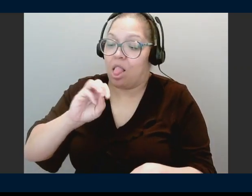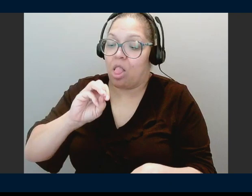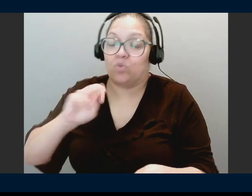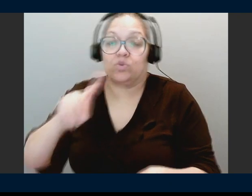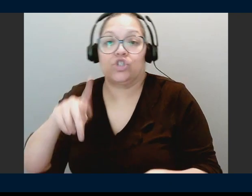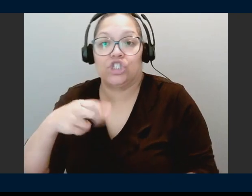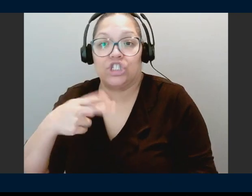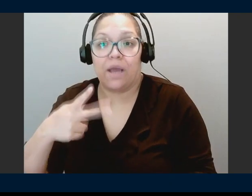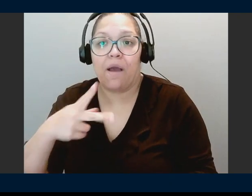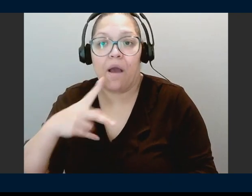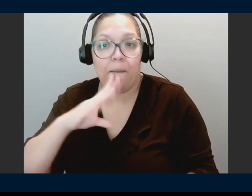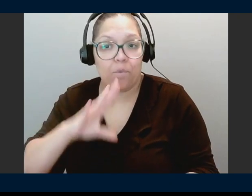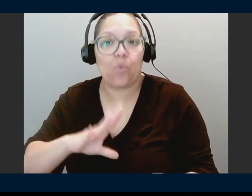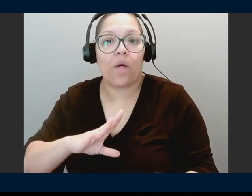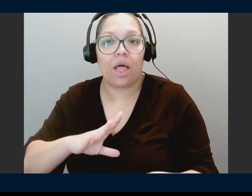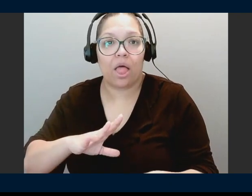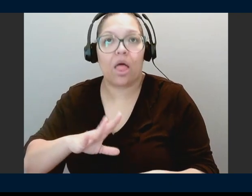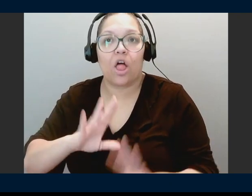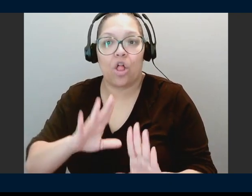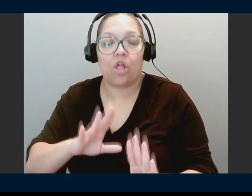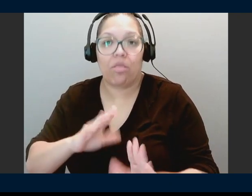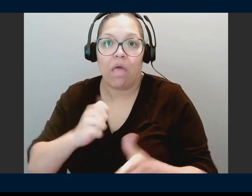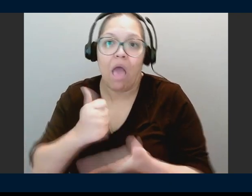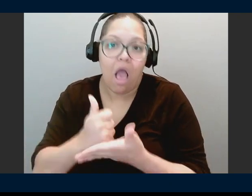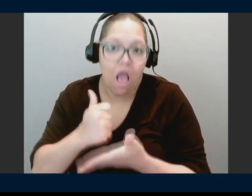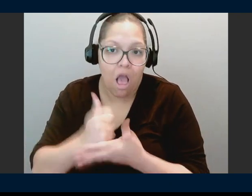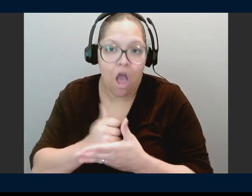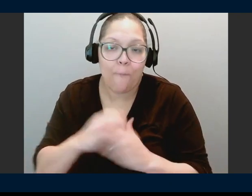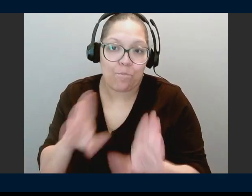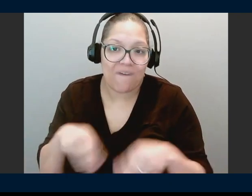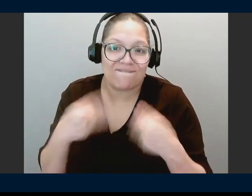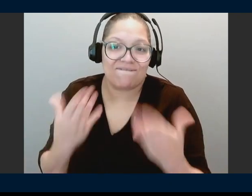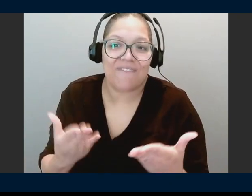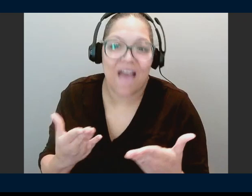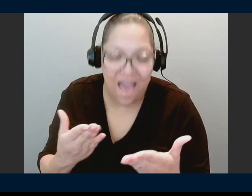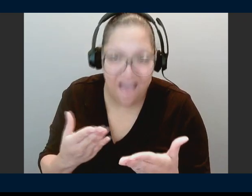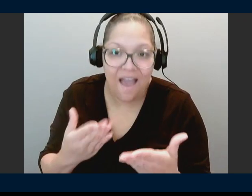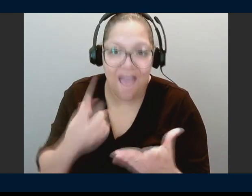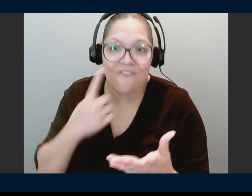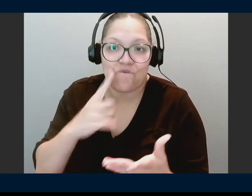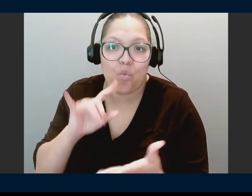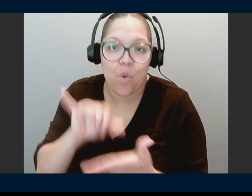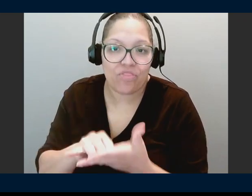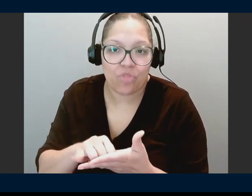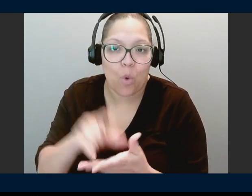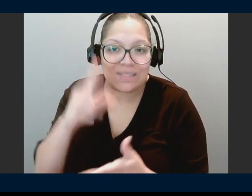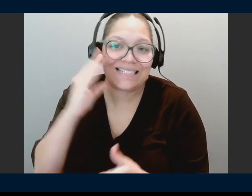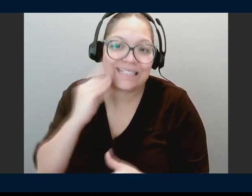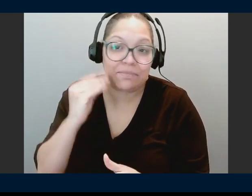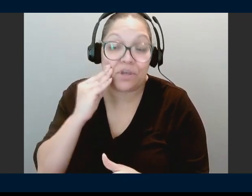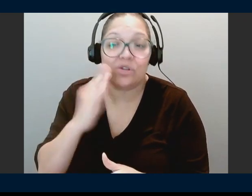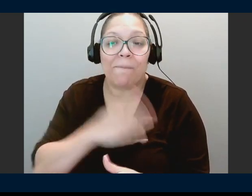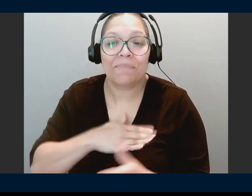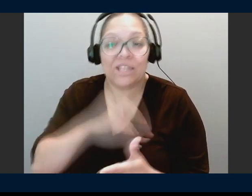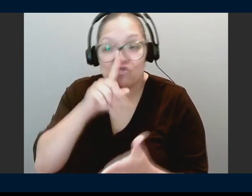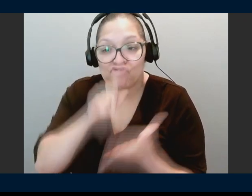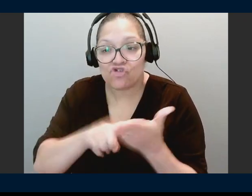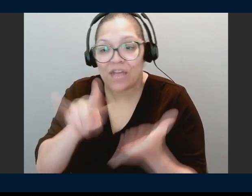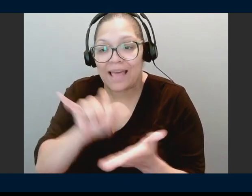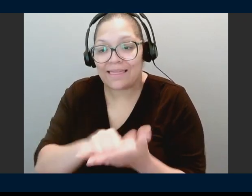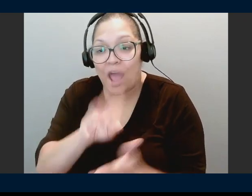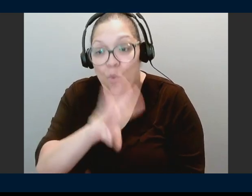of research experiences. So please do check out the website, and the